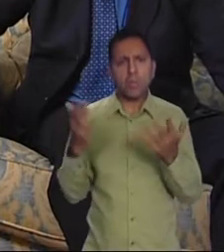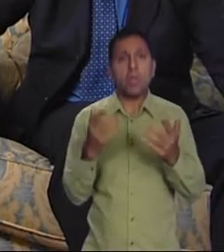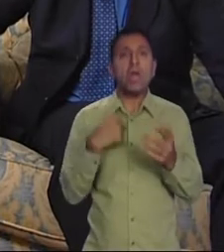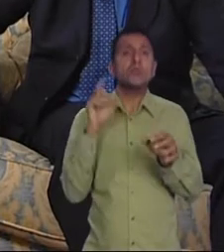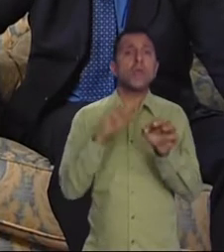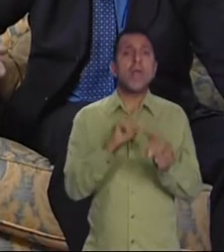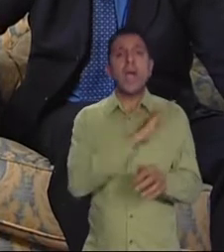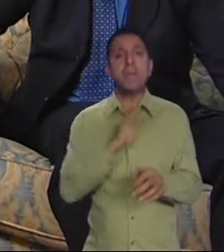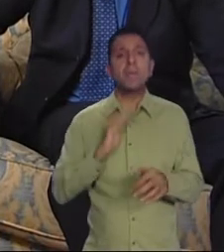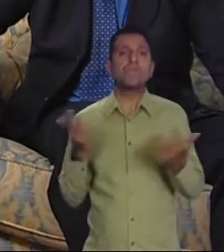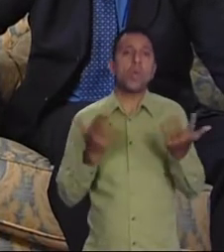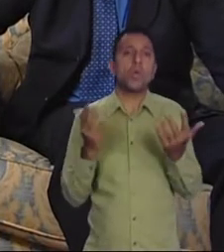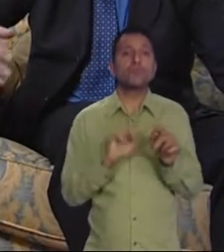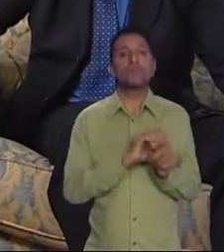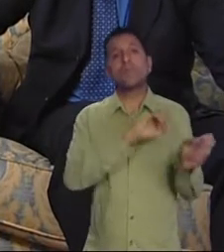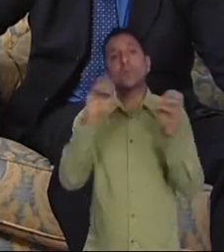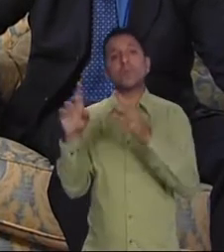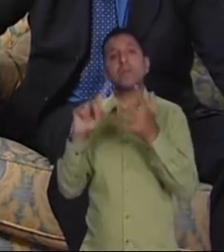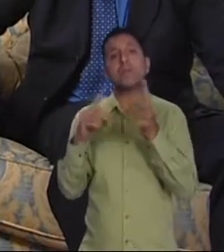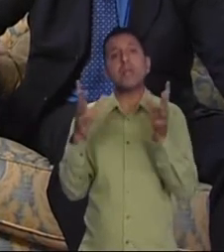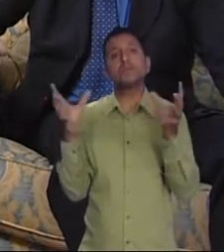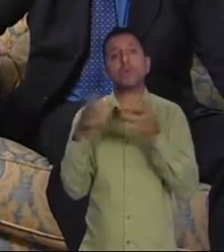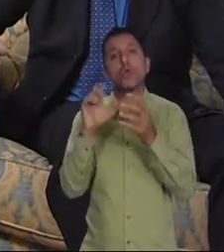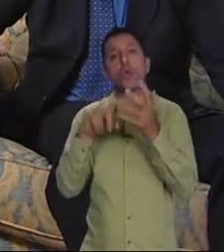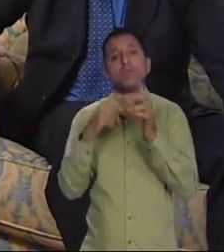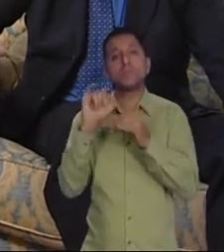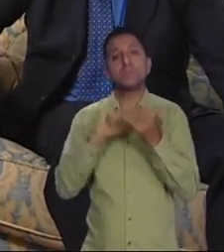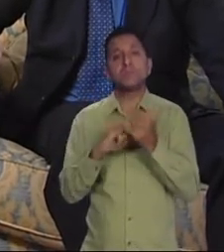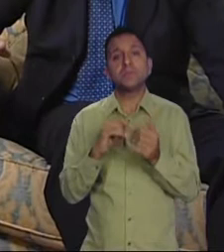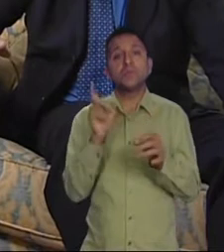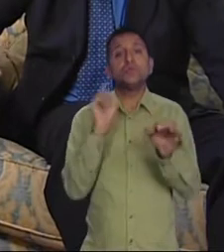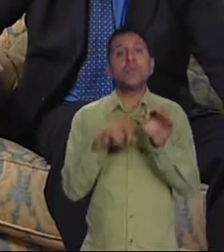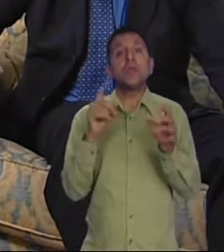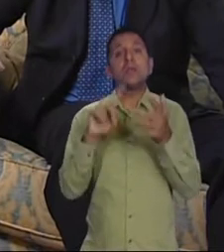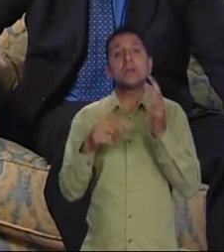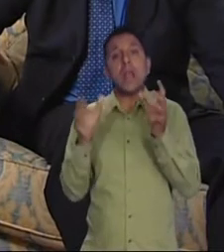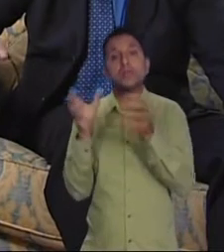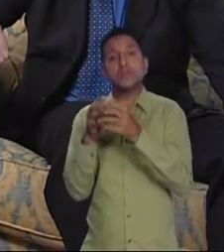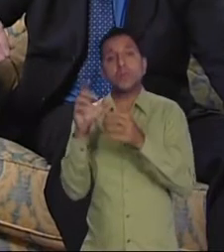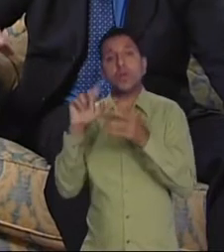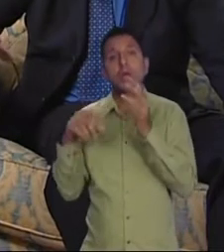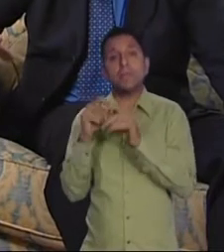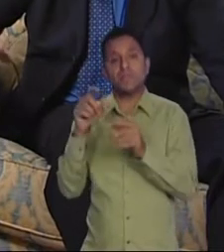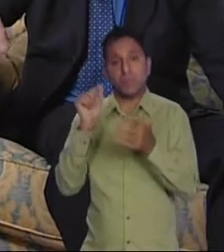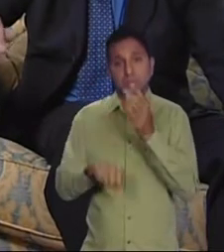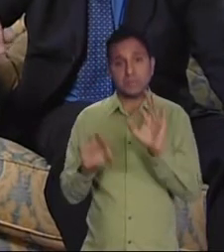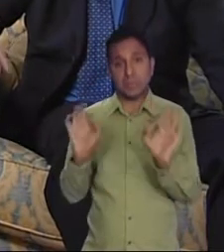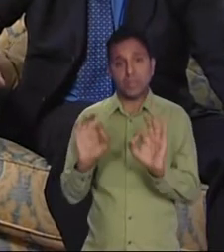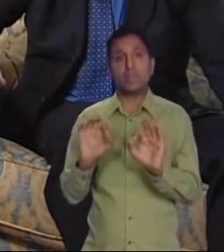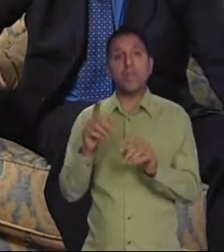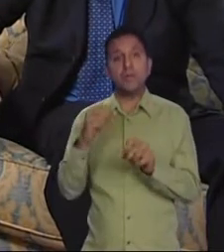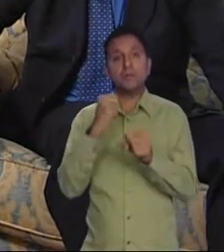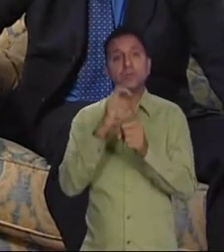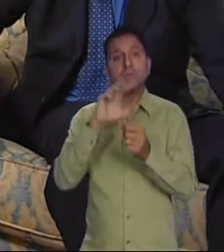can actually join the Intelligence Corps from scratch. But GCHQ now openly advertise for